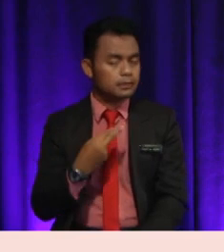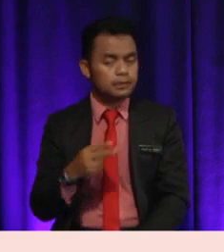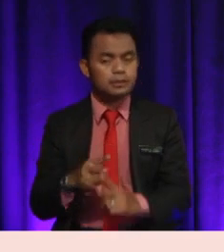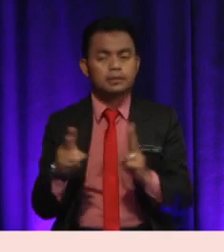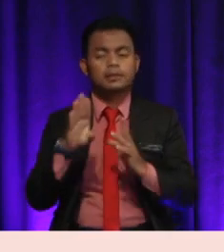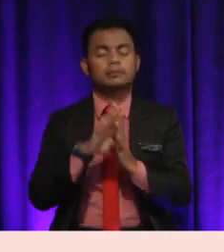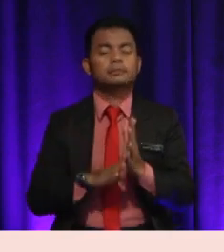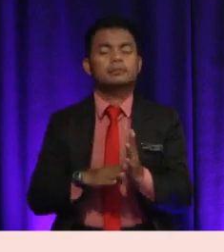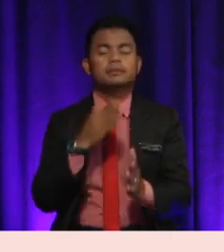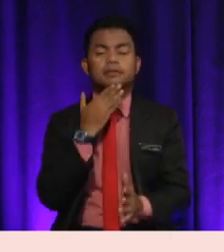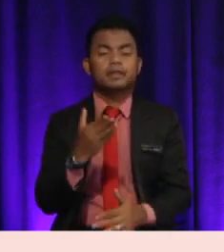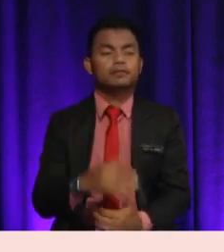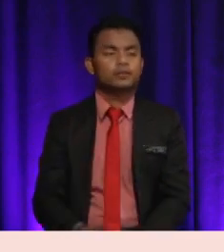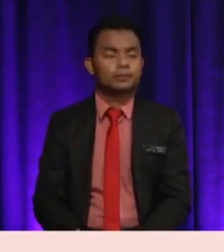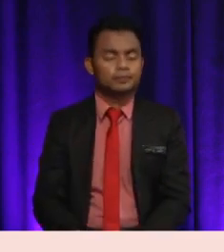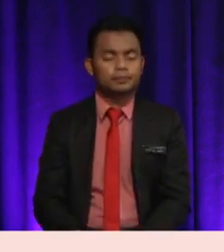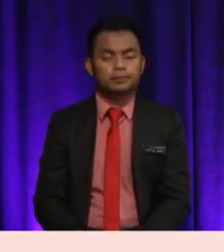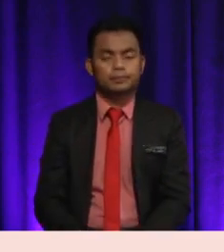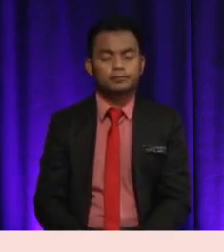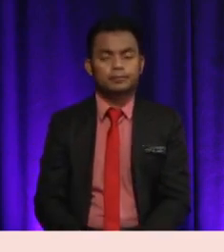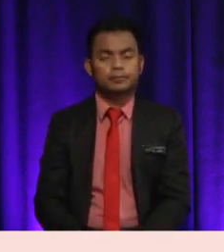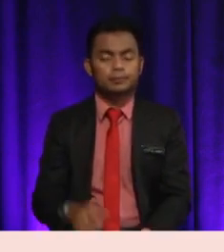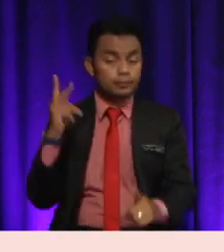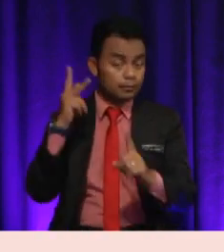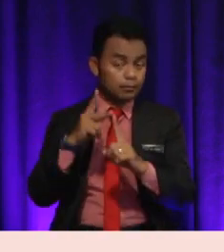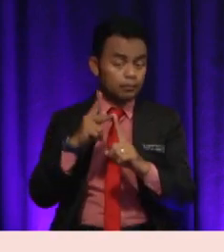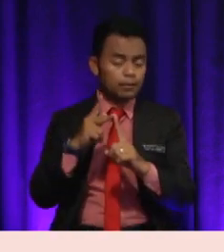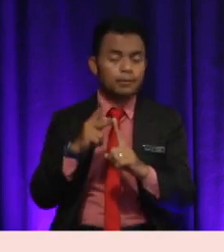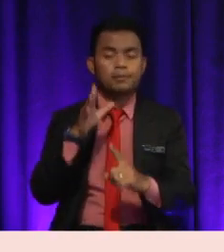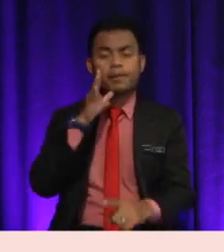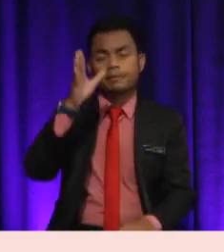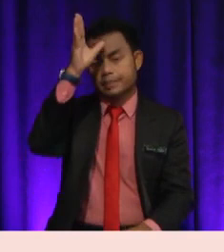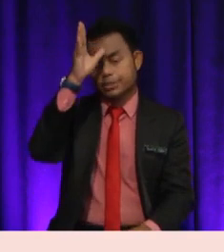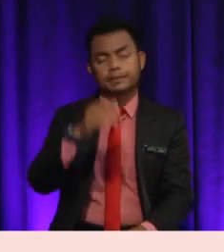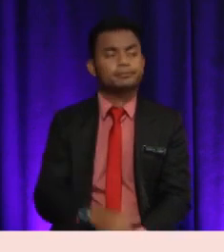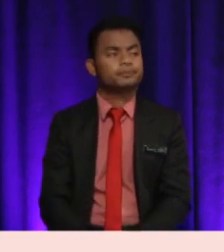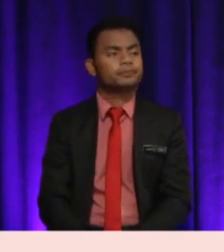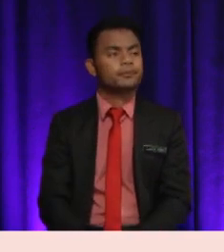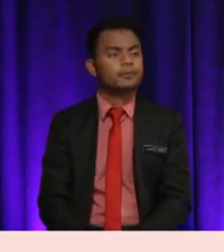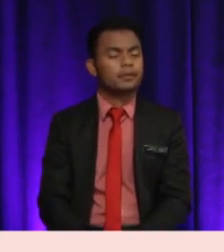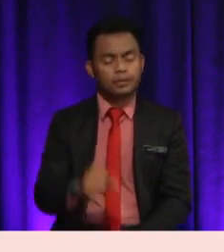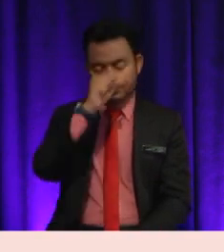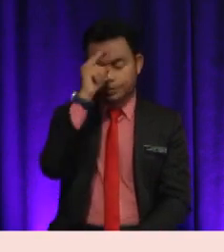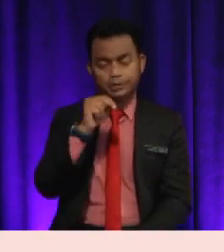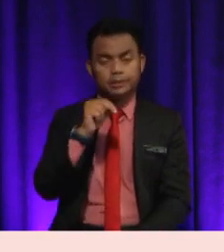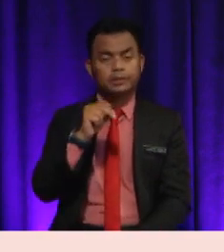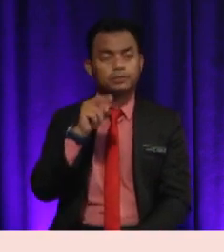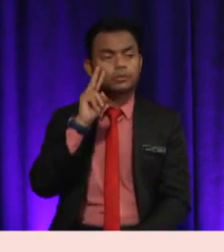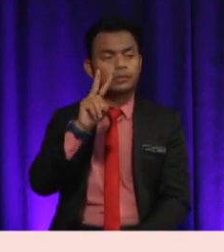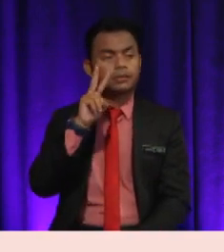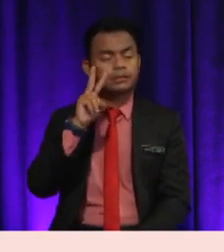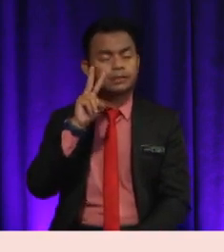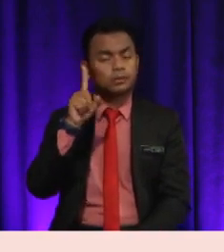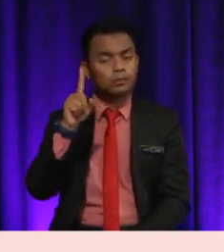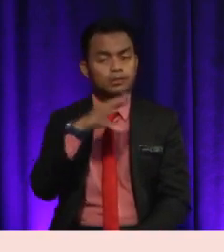Yeah, Lily being thankful to her parents. Okay, next for questions 21 and 22. Can I get